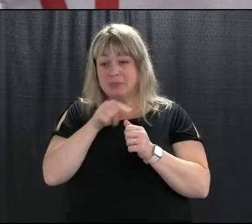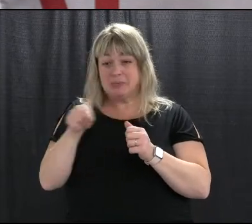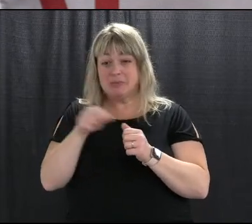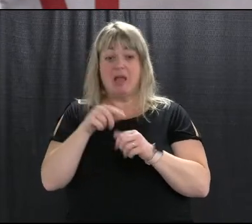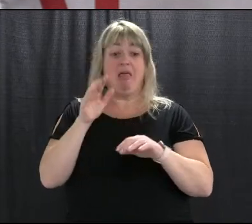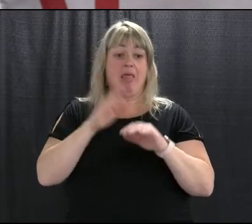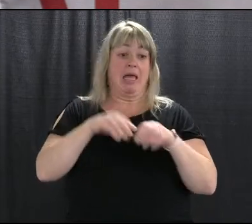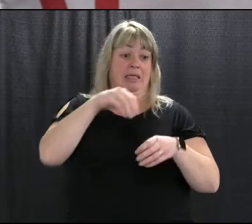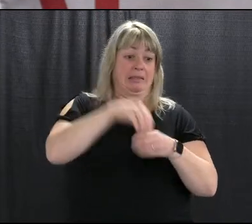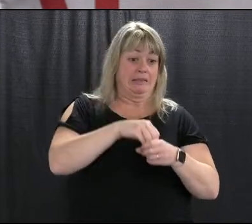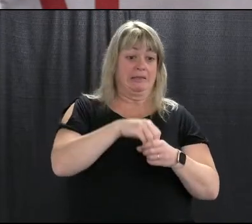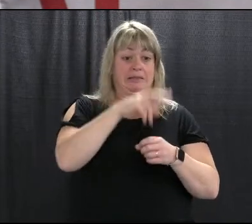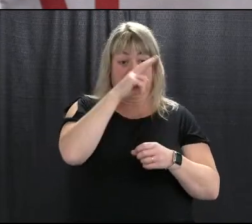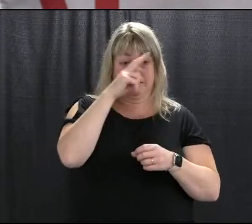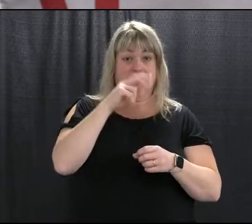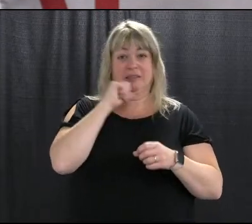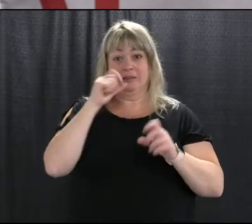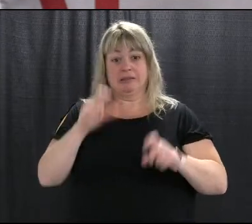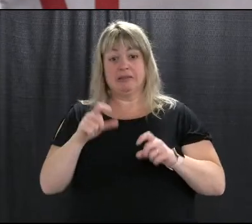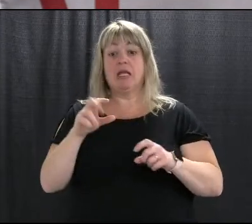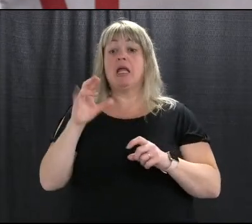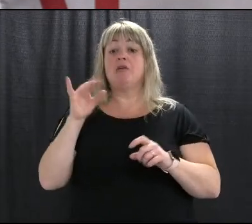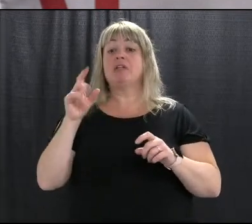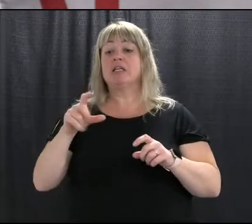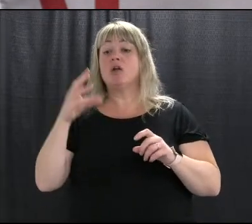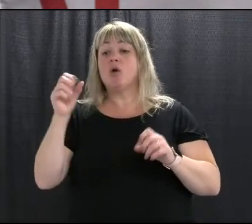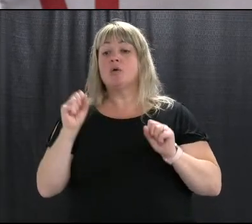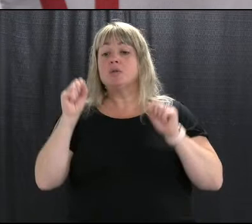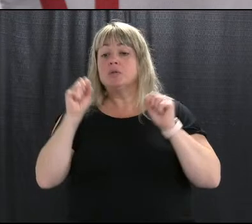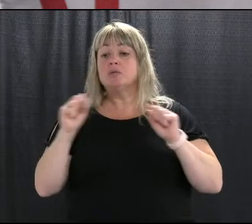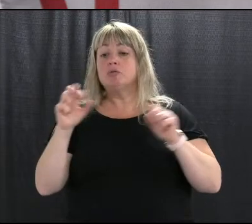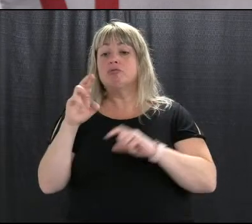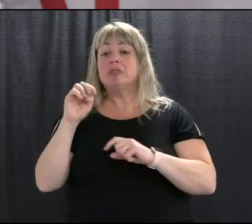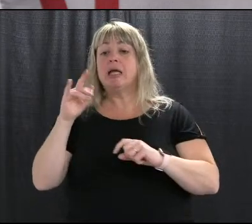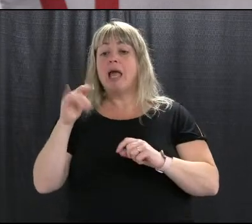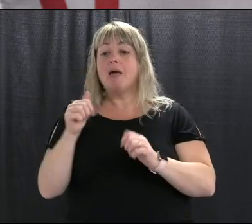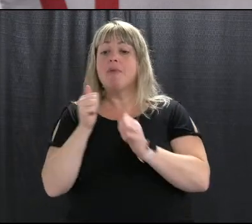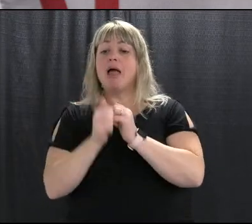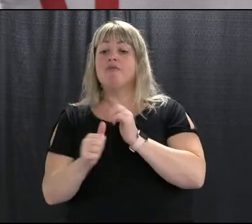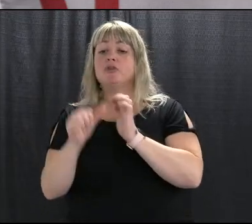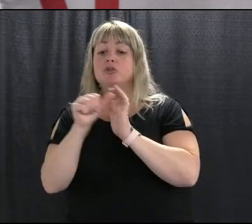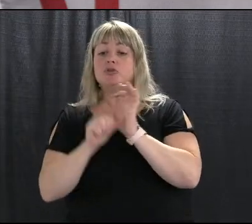to receive the rehab care that they need after surgery.